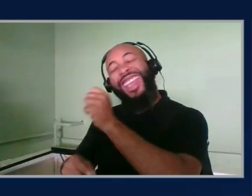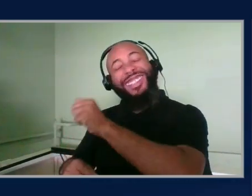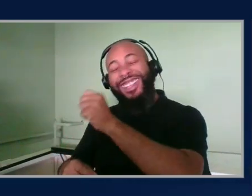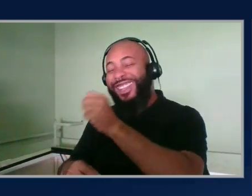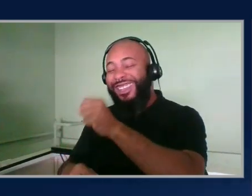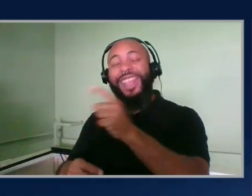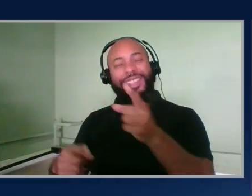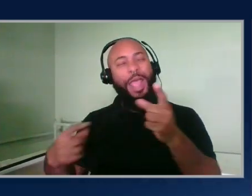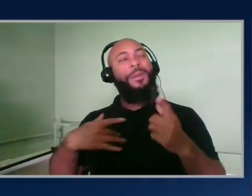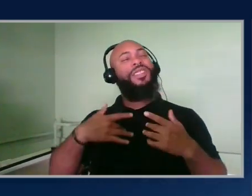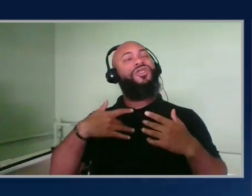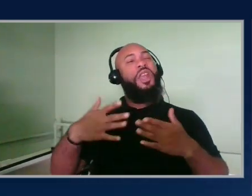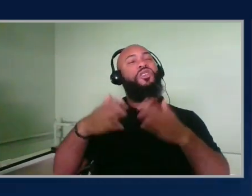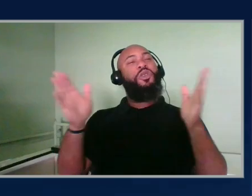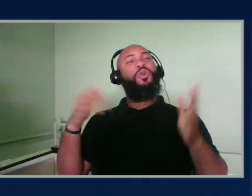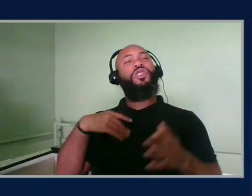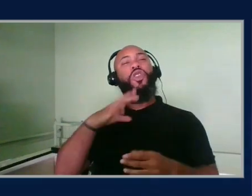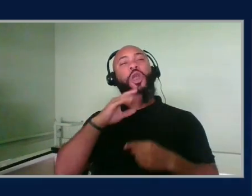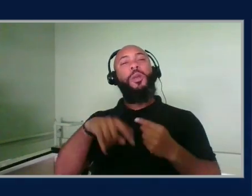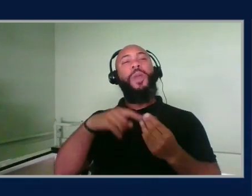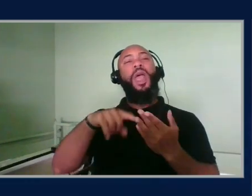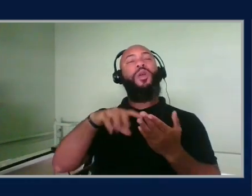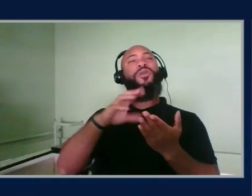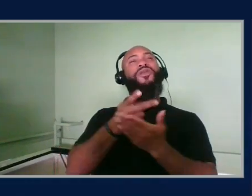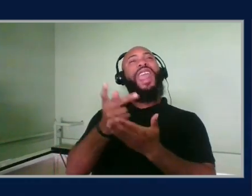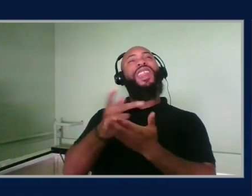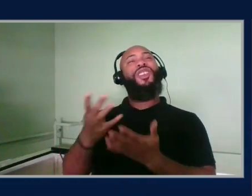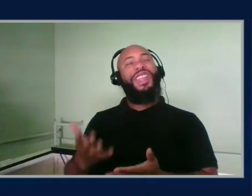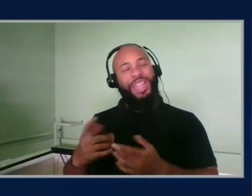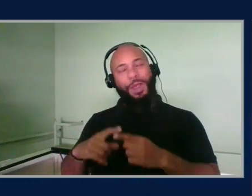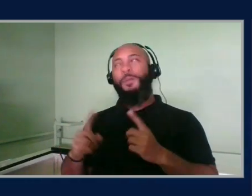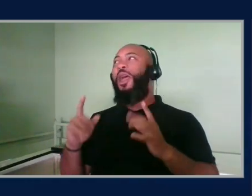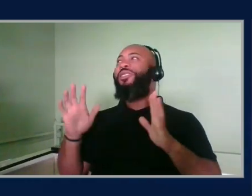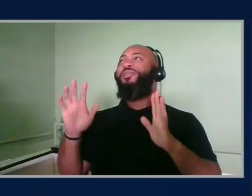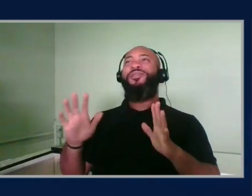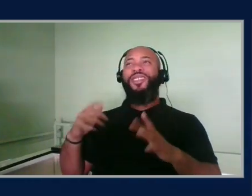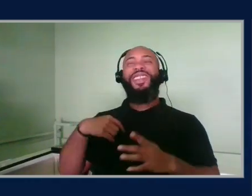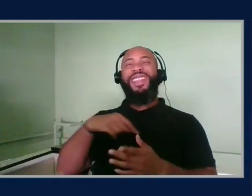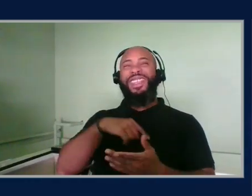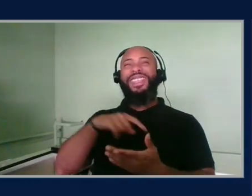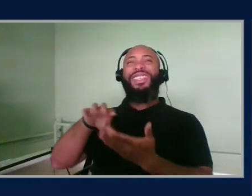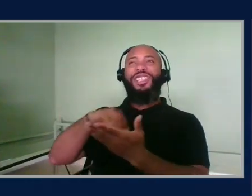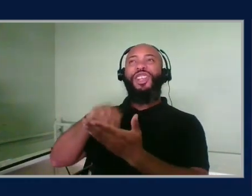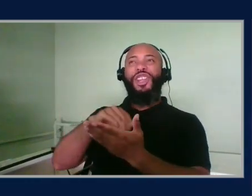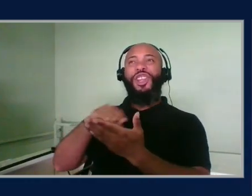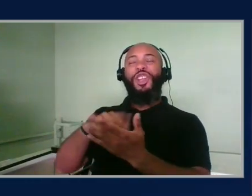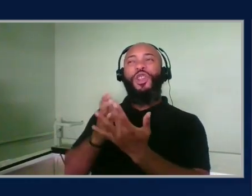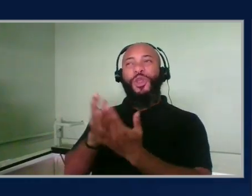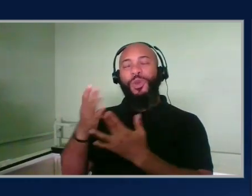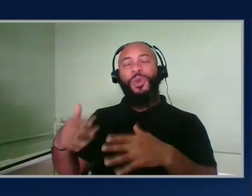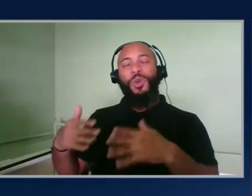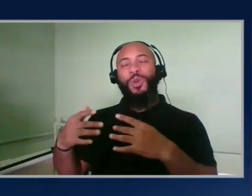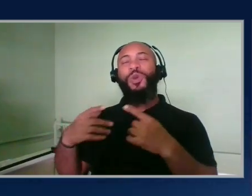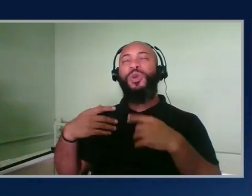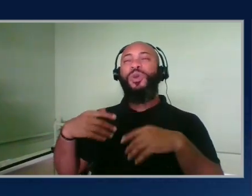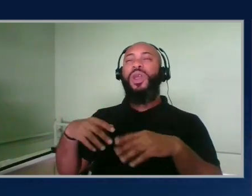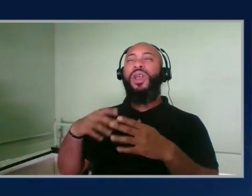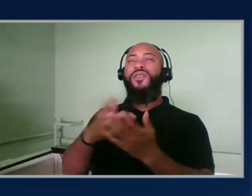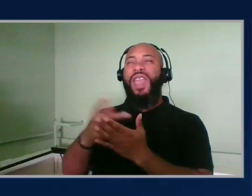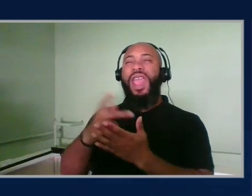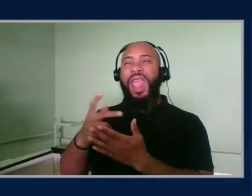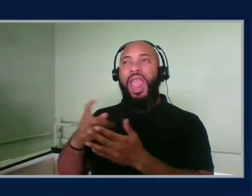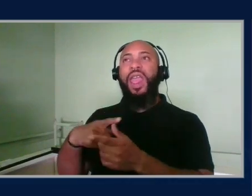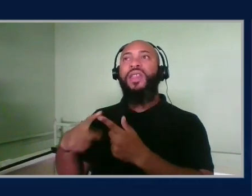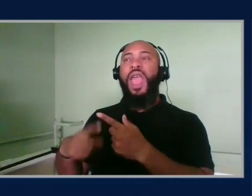but these learnings really contribute to the success that you're going to have going forward as well in the generative AI